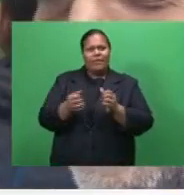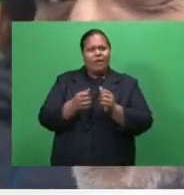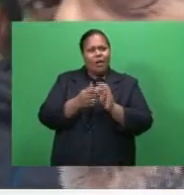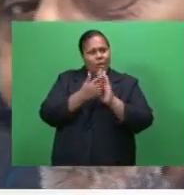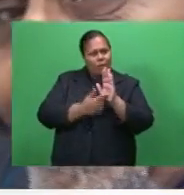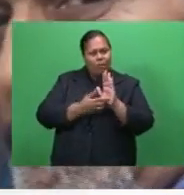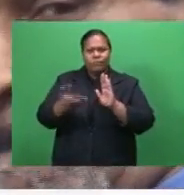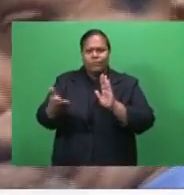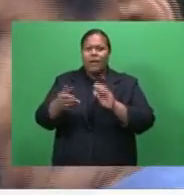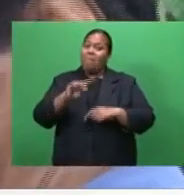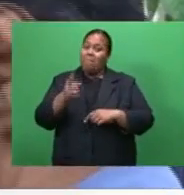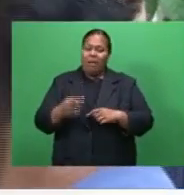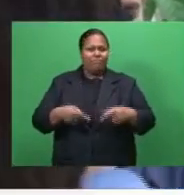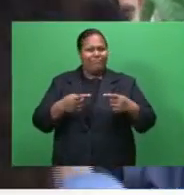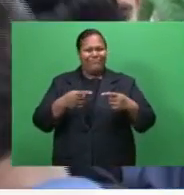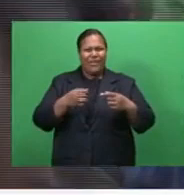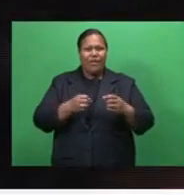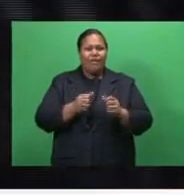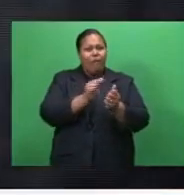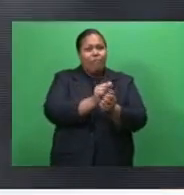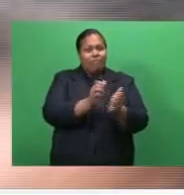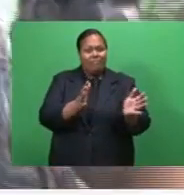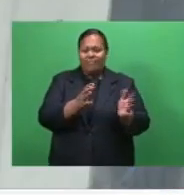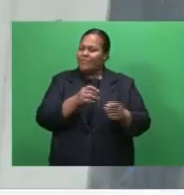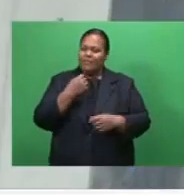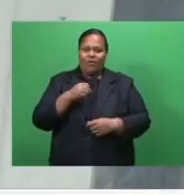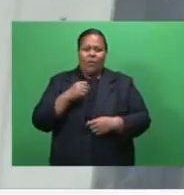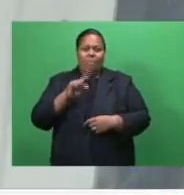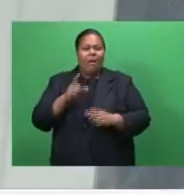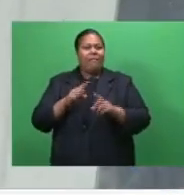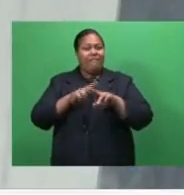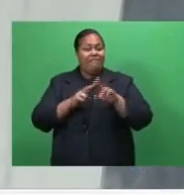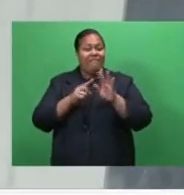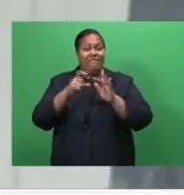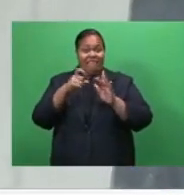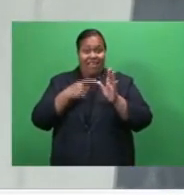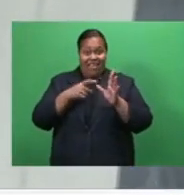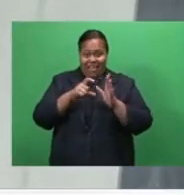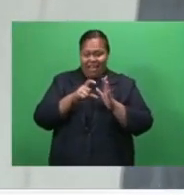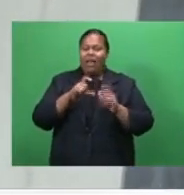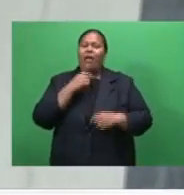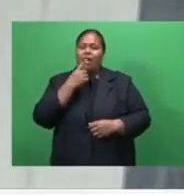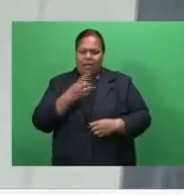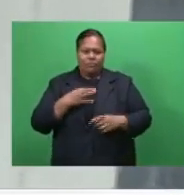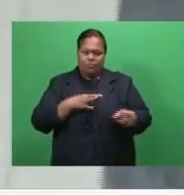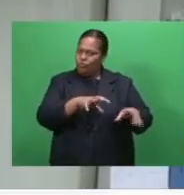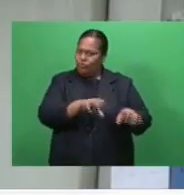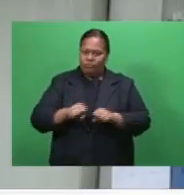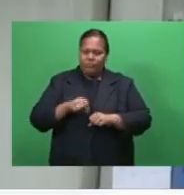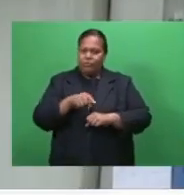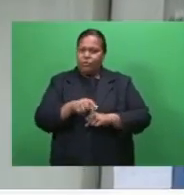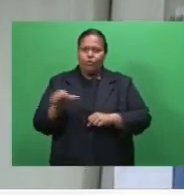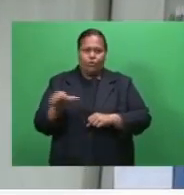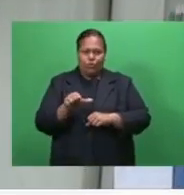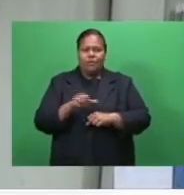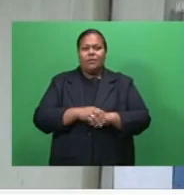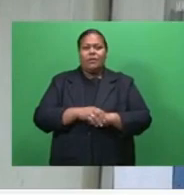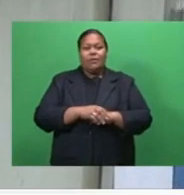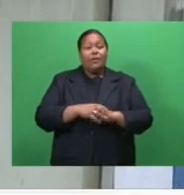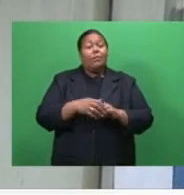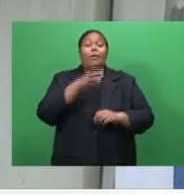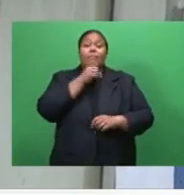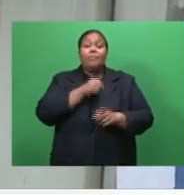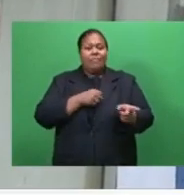objection to bail, however, FICAC asked for strict bail conditions. Krishna informed the court that he will seek legal aid assistance.